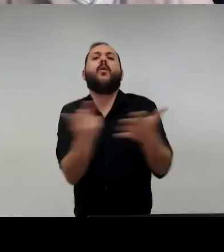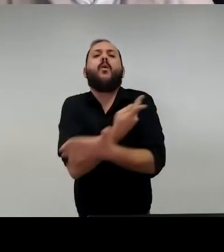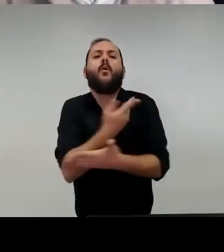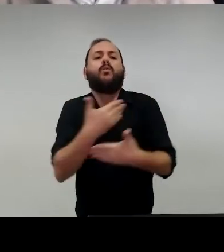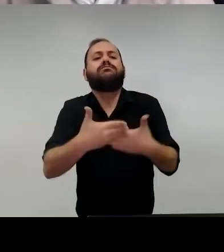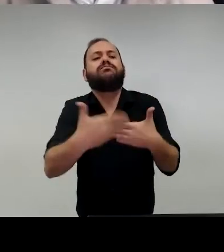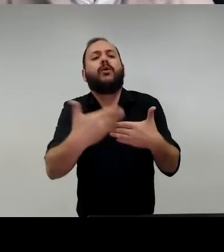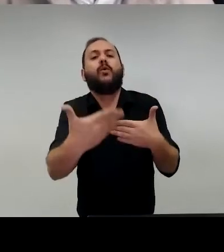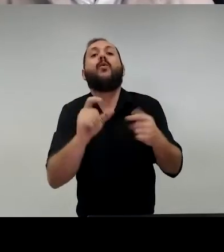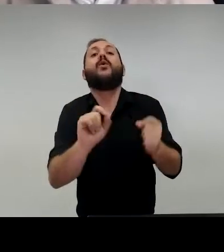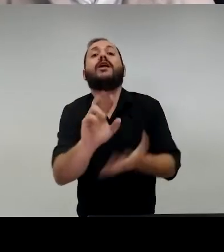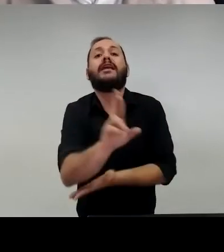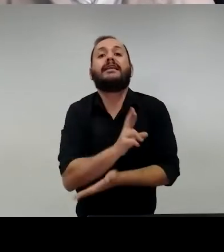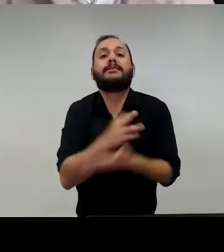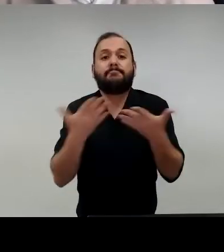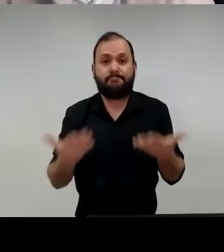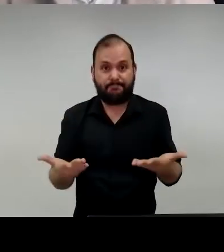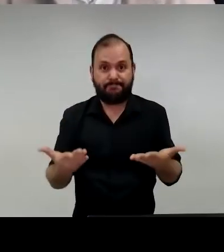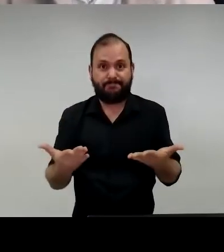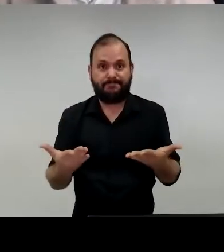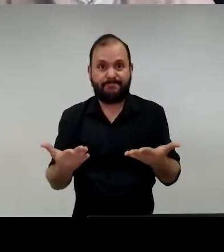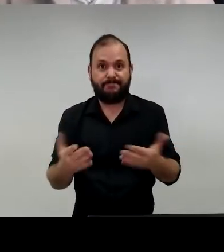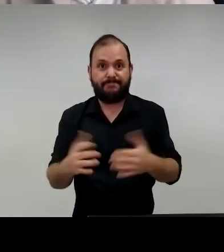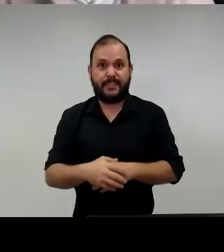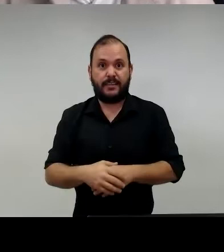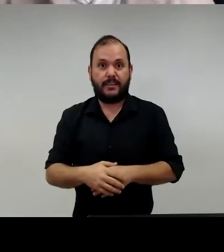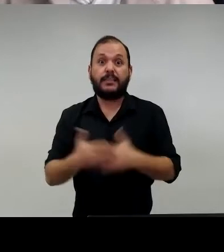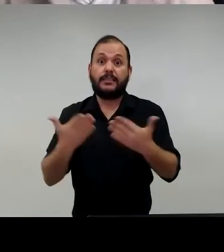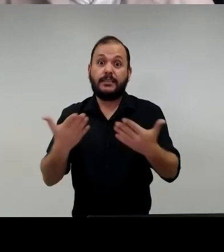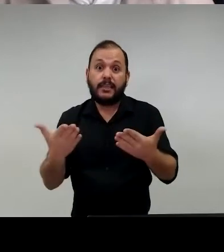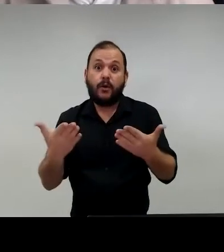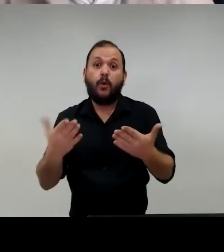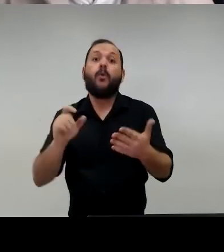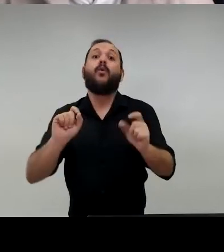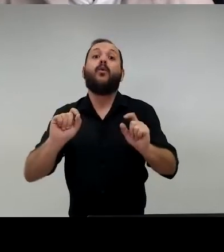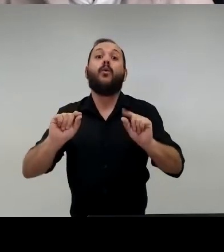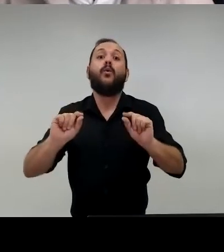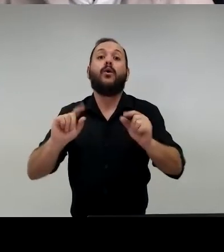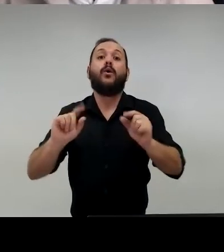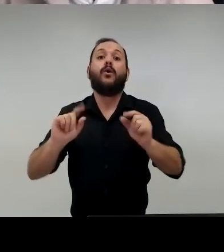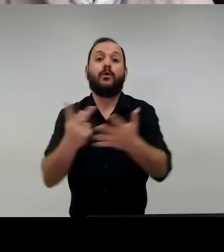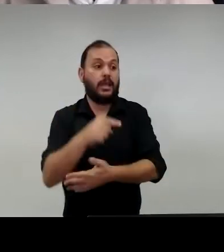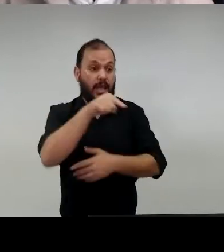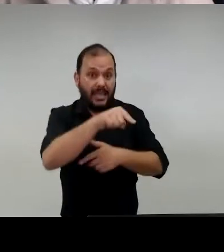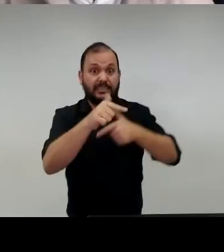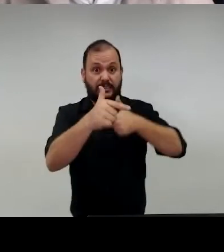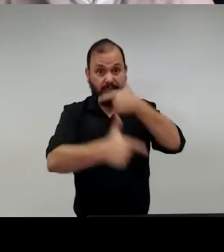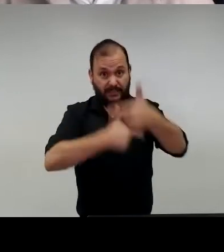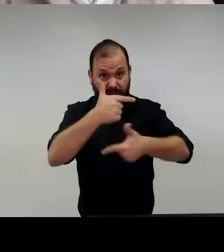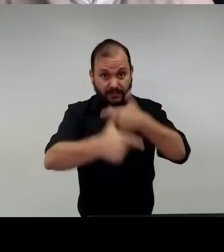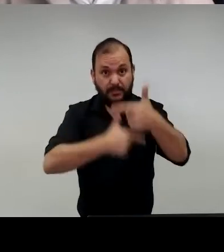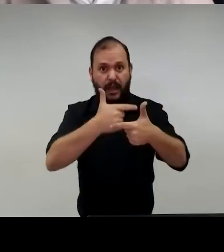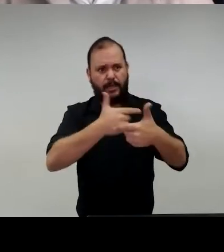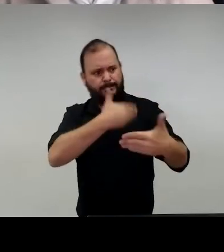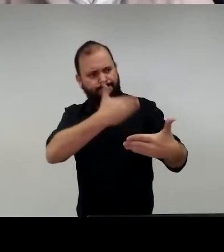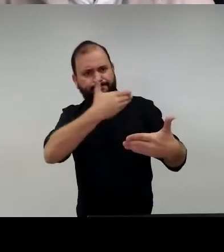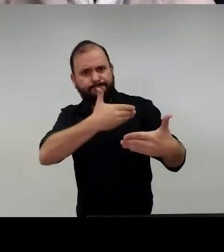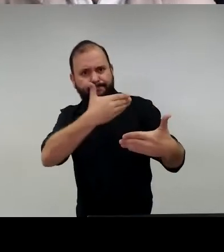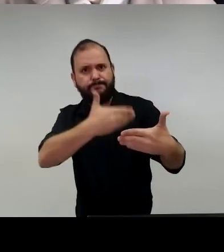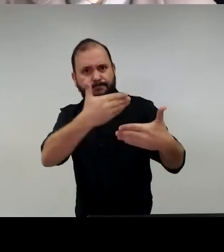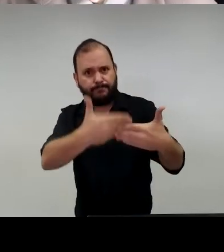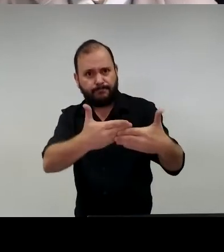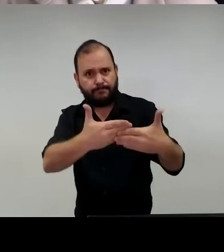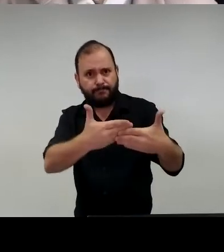the circumstances, they do a lot of word-for-word translation? And is